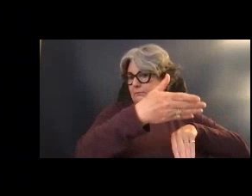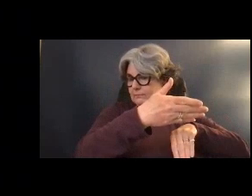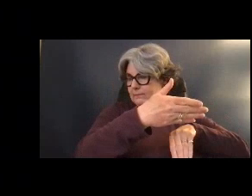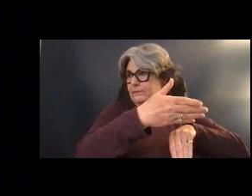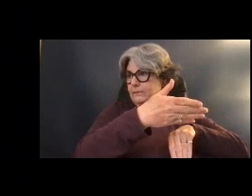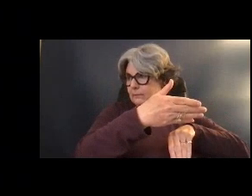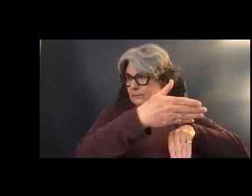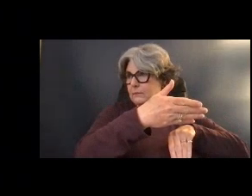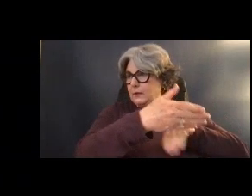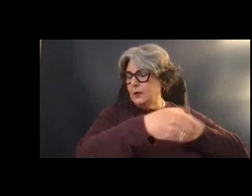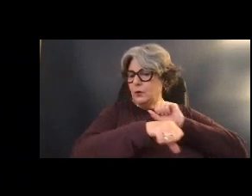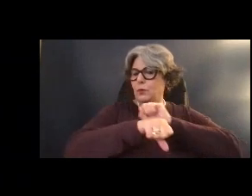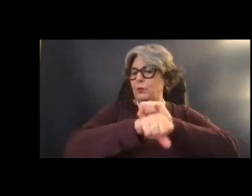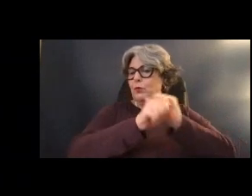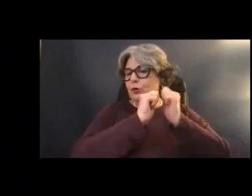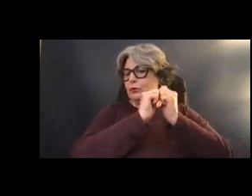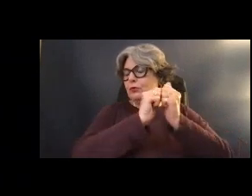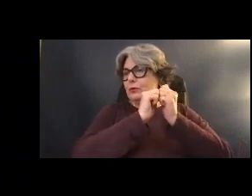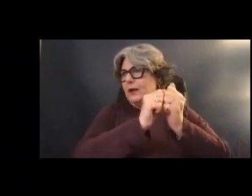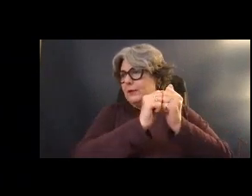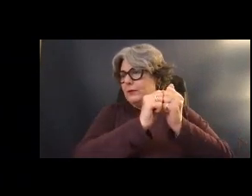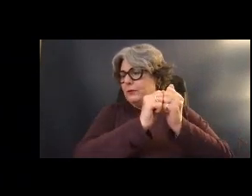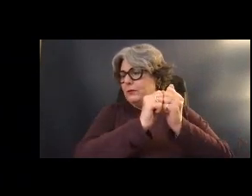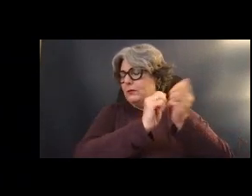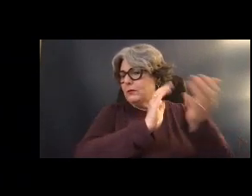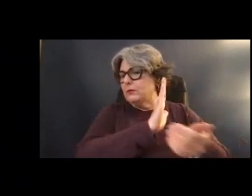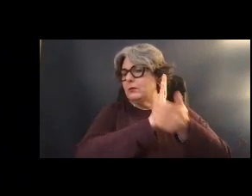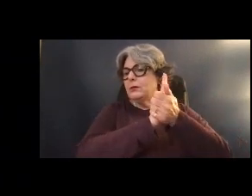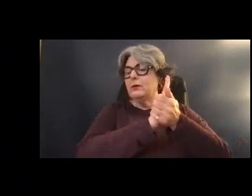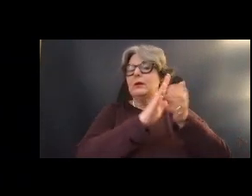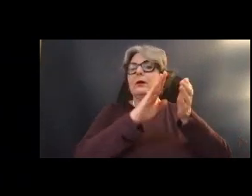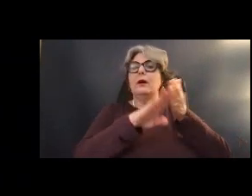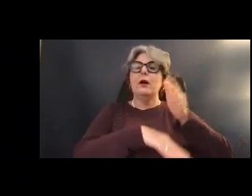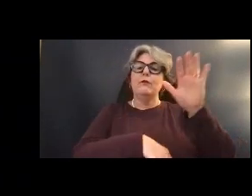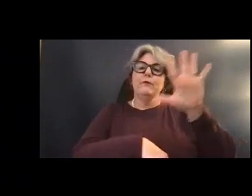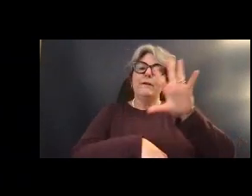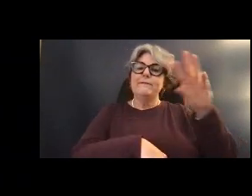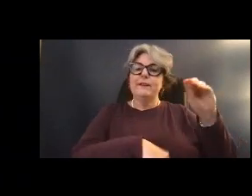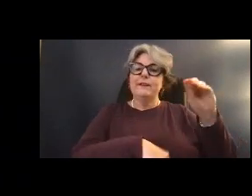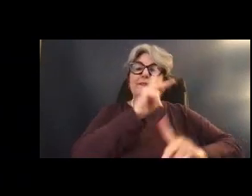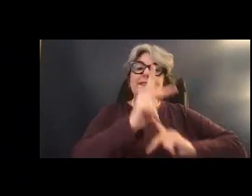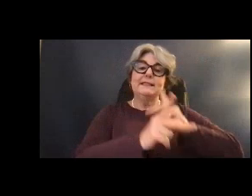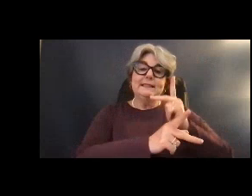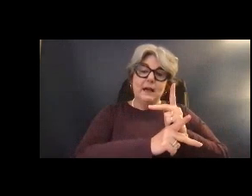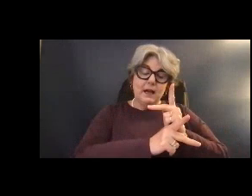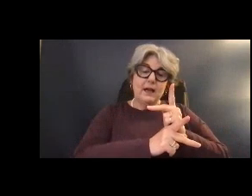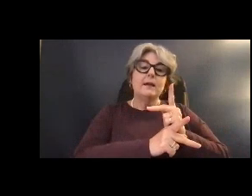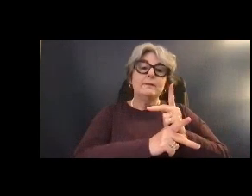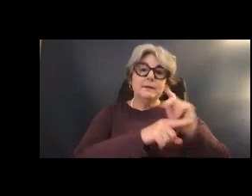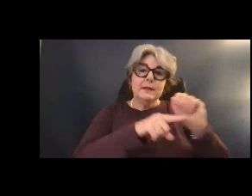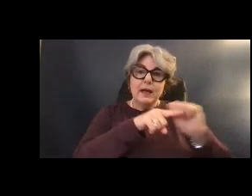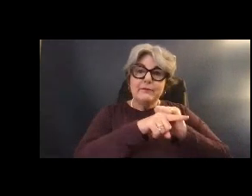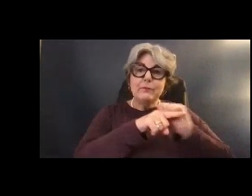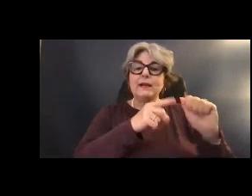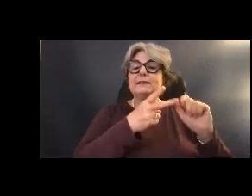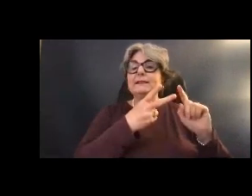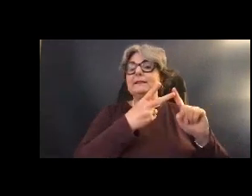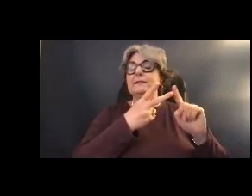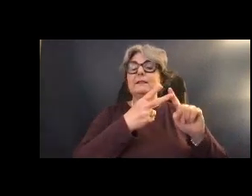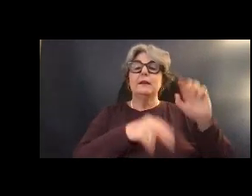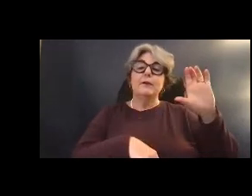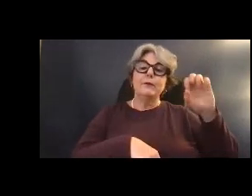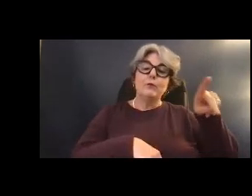we collaborated on and issued this compendium with over 50 types of practices, from crops